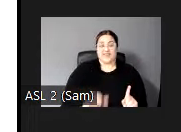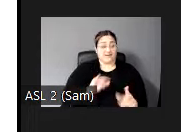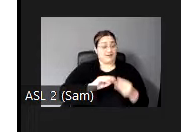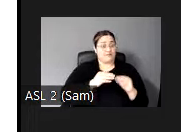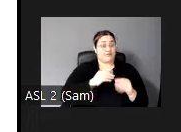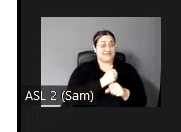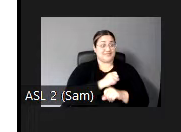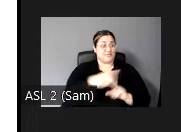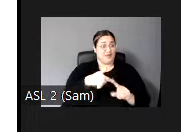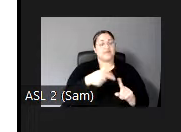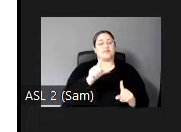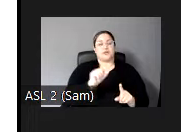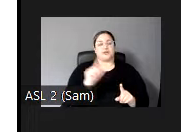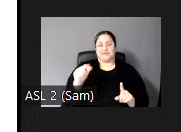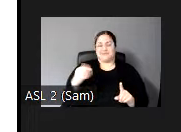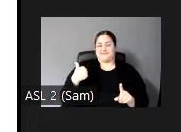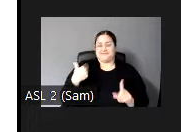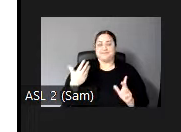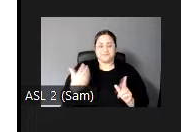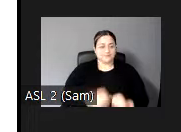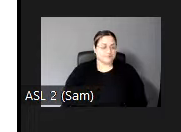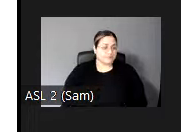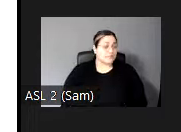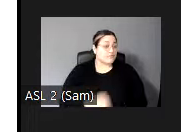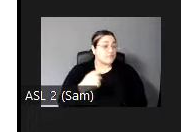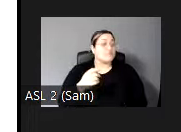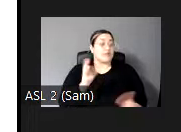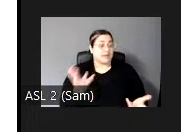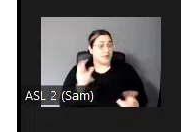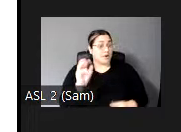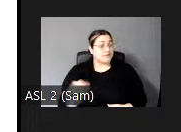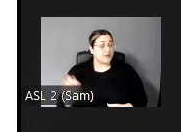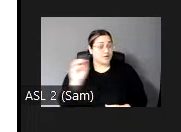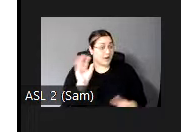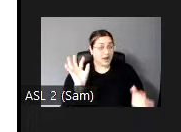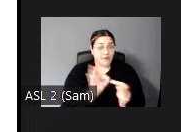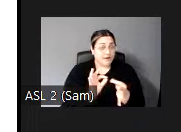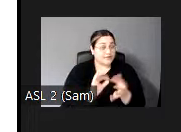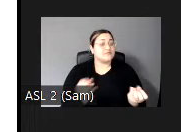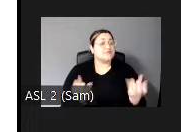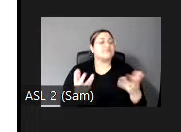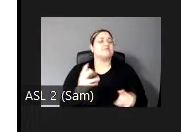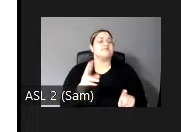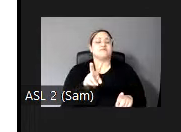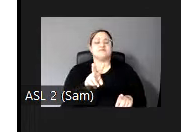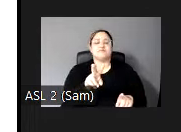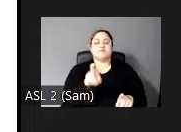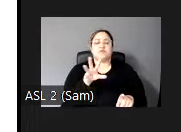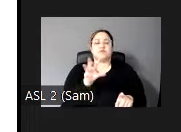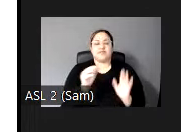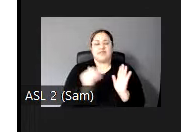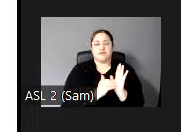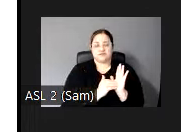Nearly half, 250,000, reside in Ontario. What's extremely startling is if you look over to the